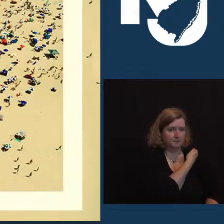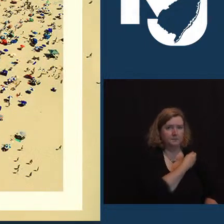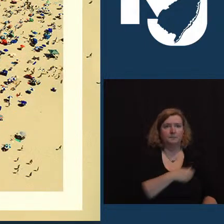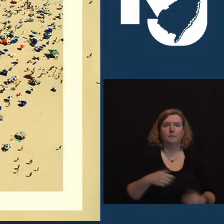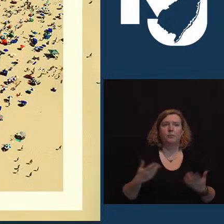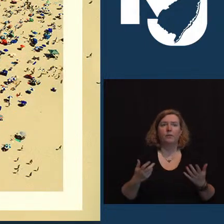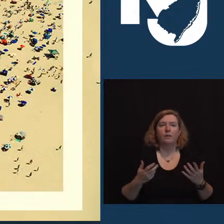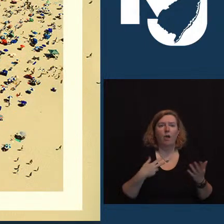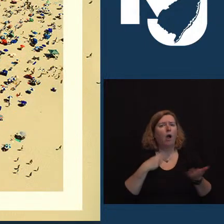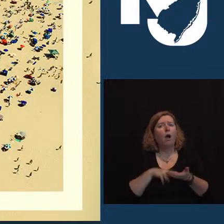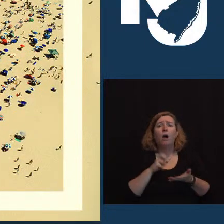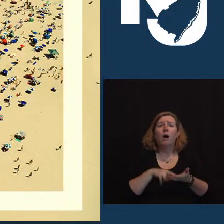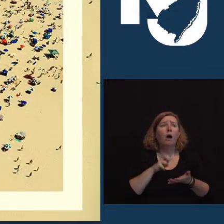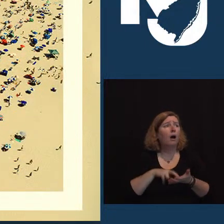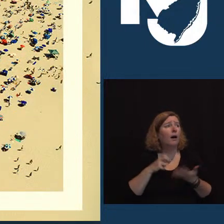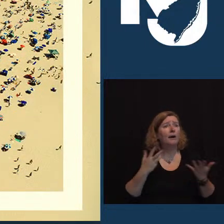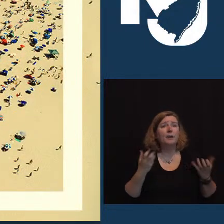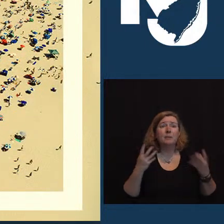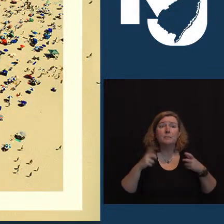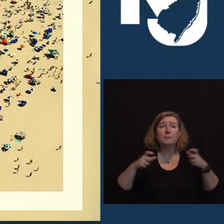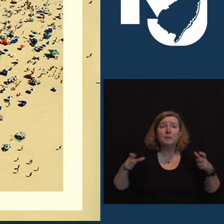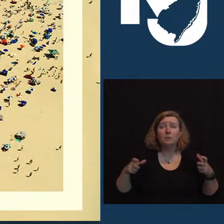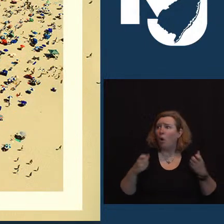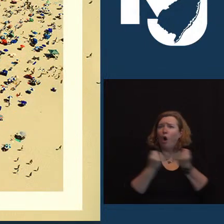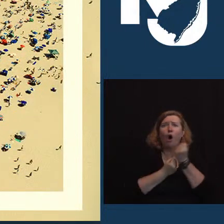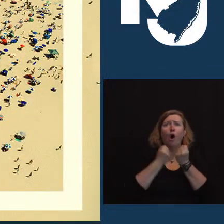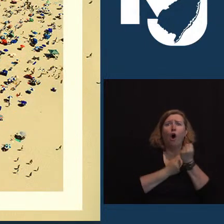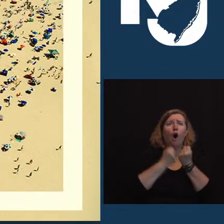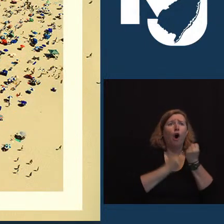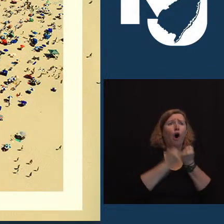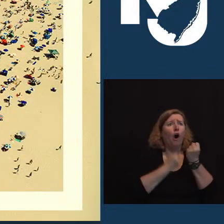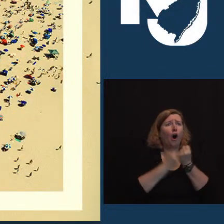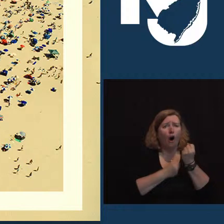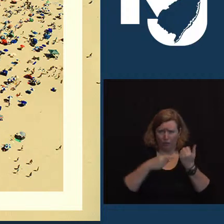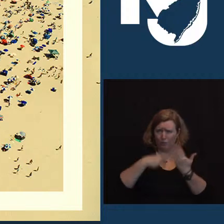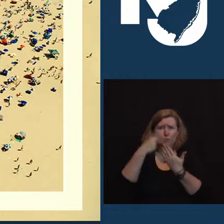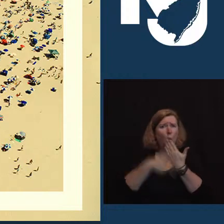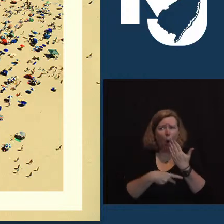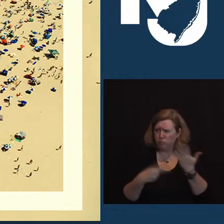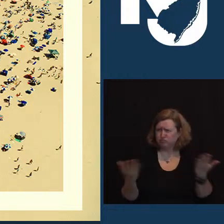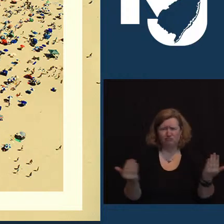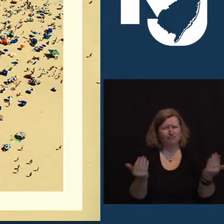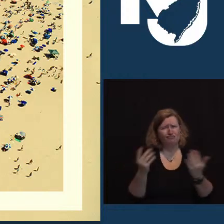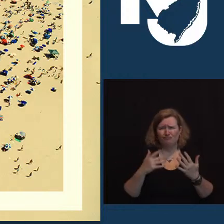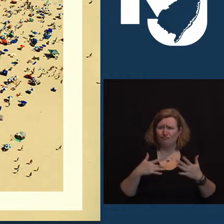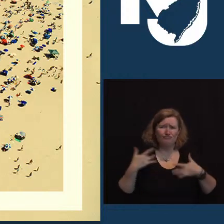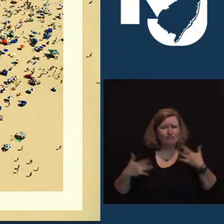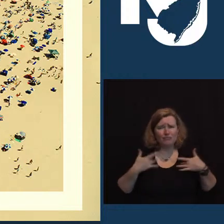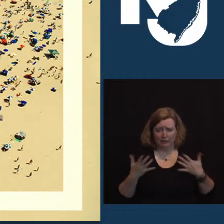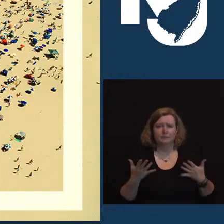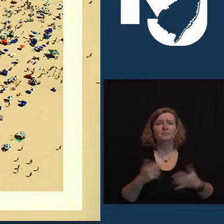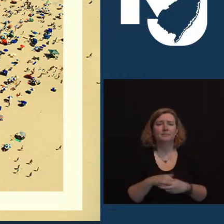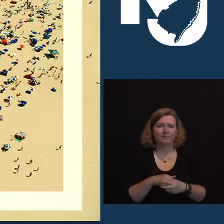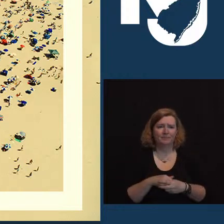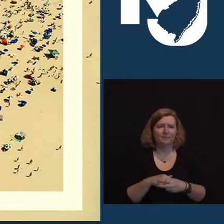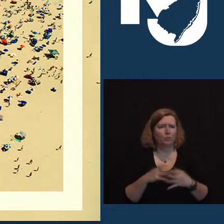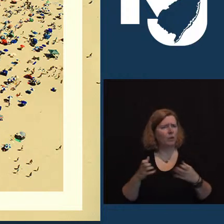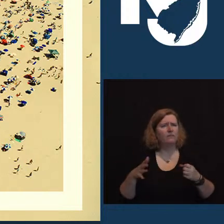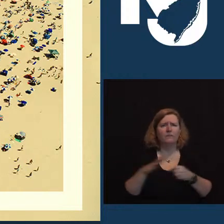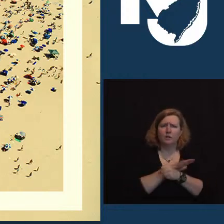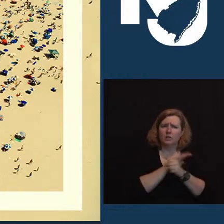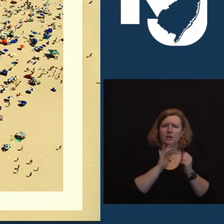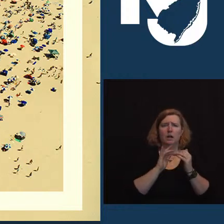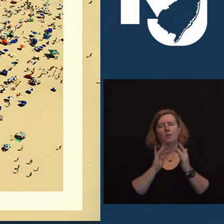positive reception we've gotten for the Shot in a Beer program, we are going full steam ahead on the entire outreach program we outlined on